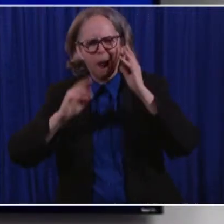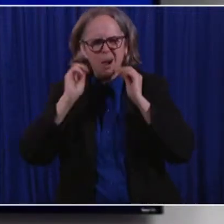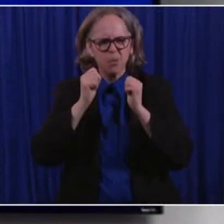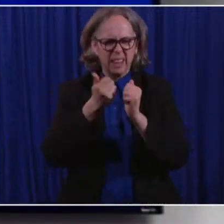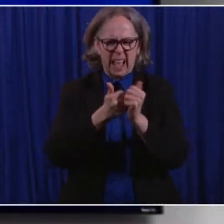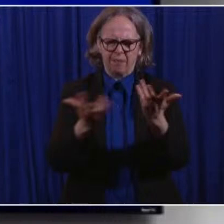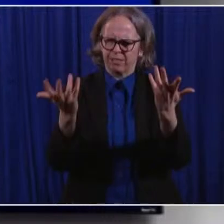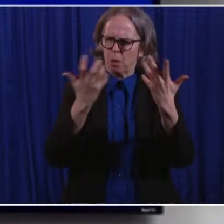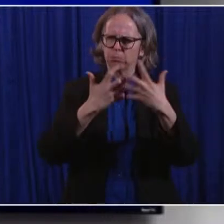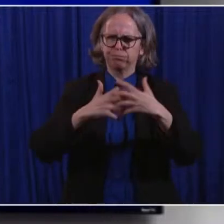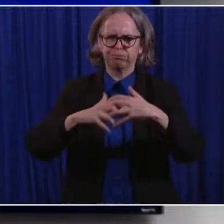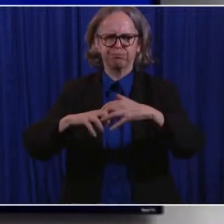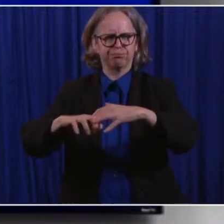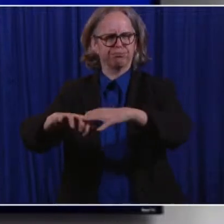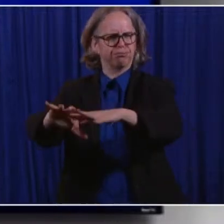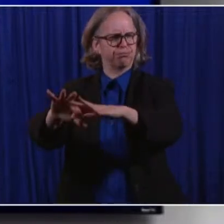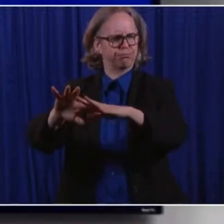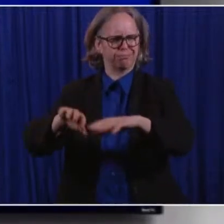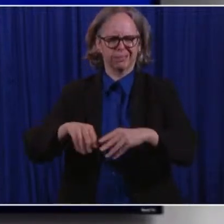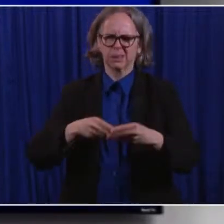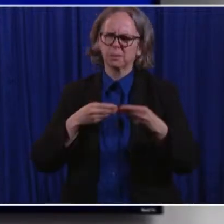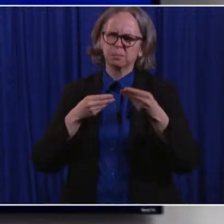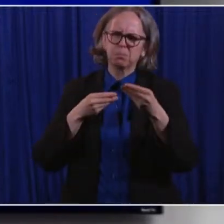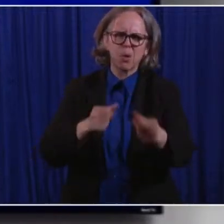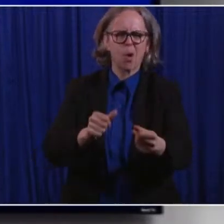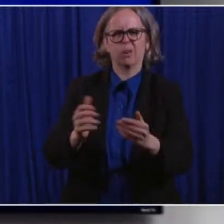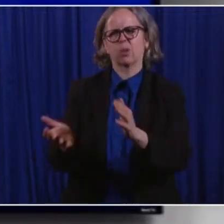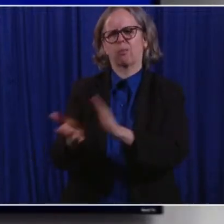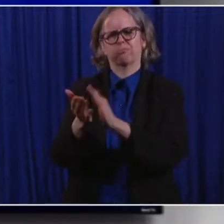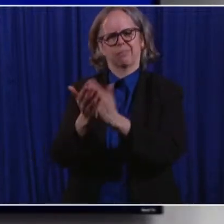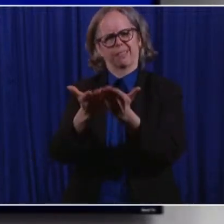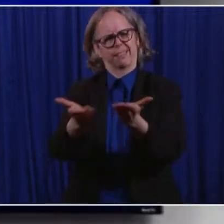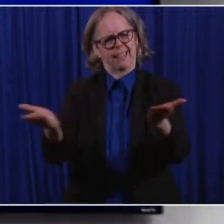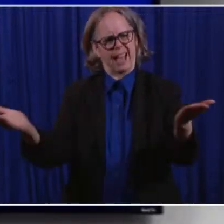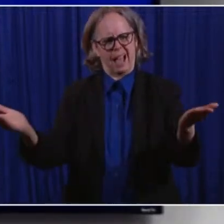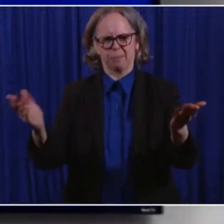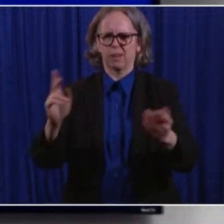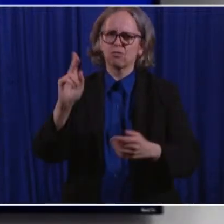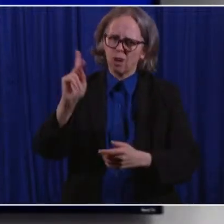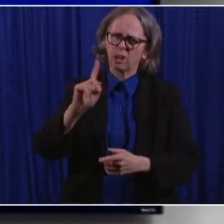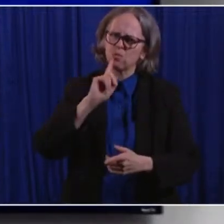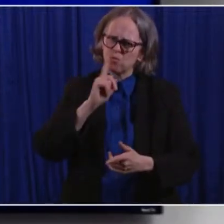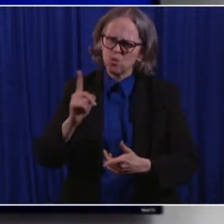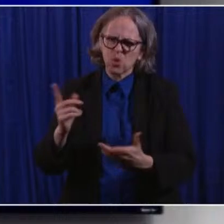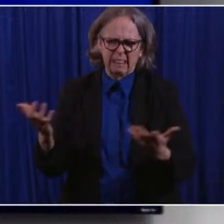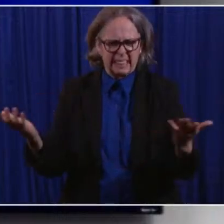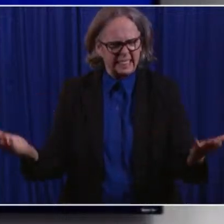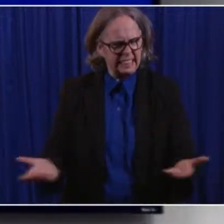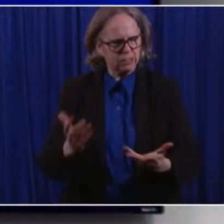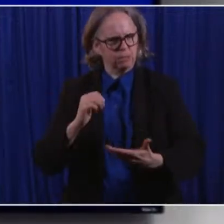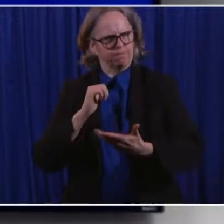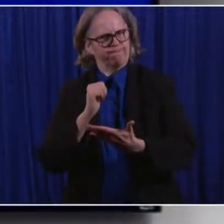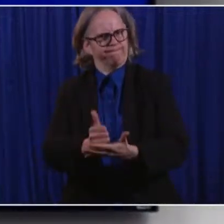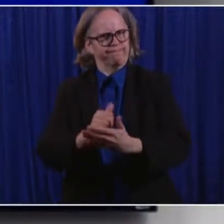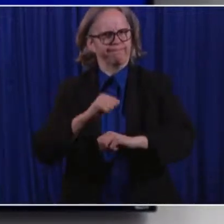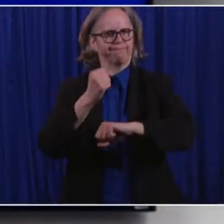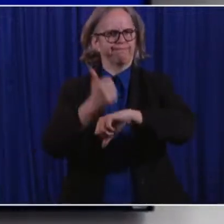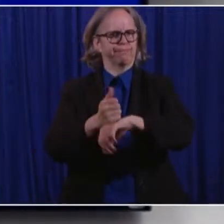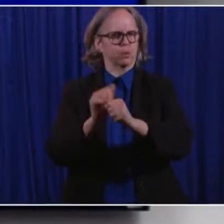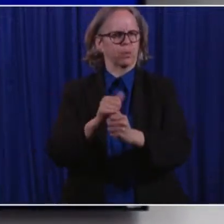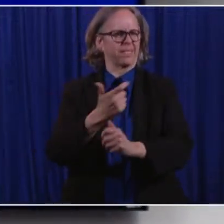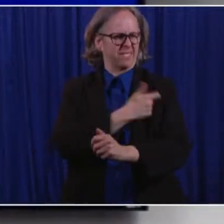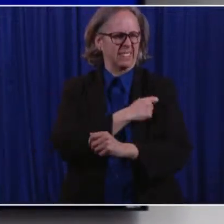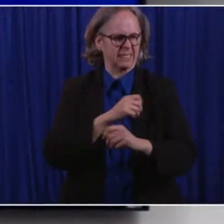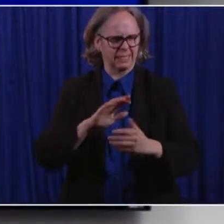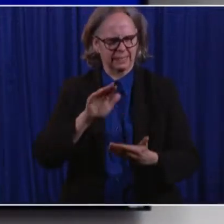operation going on upstairs is a real tribute to them. So it's good to have you here in this. Over the course of the past year or so,